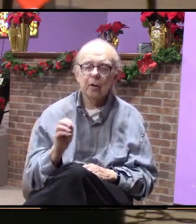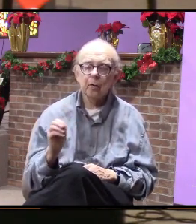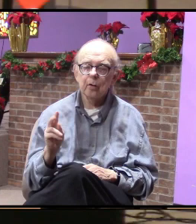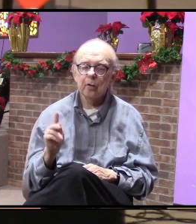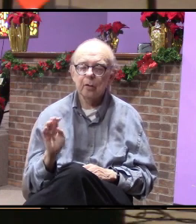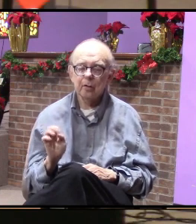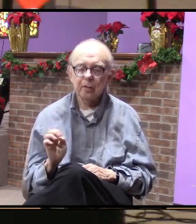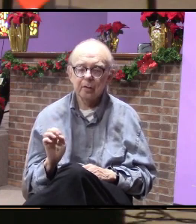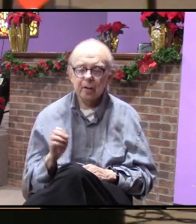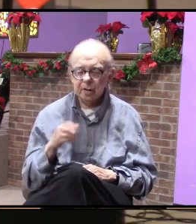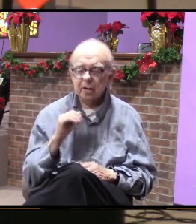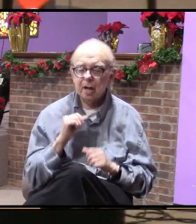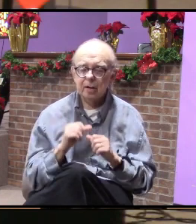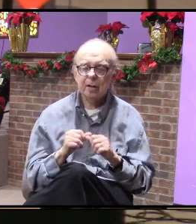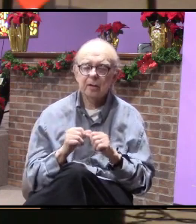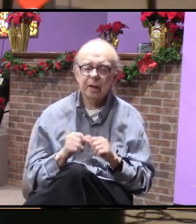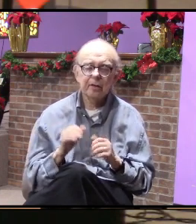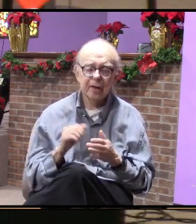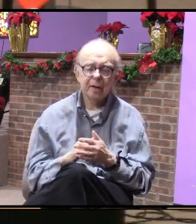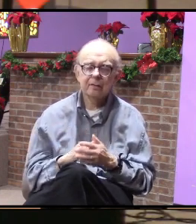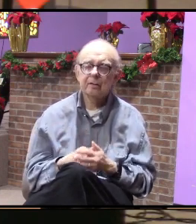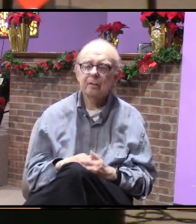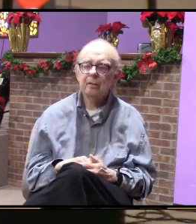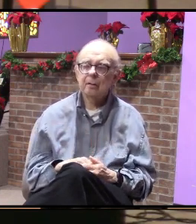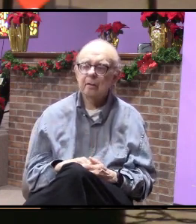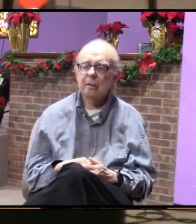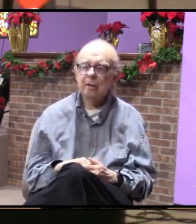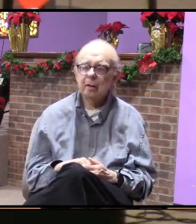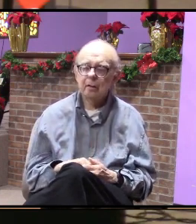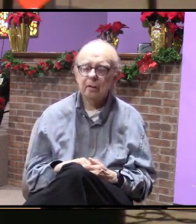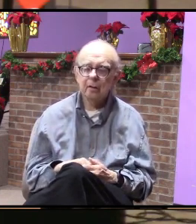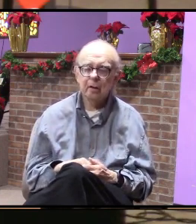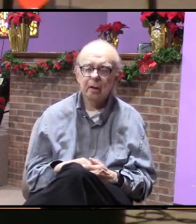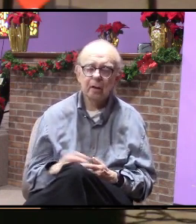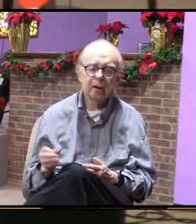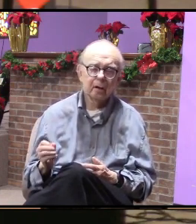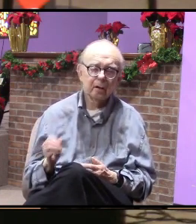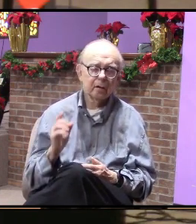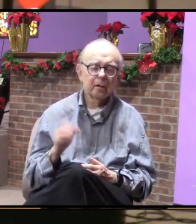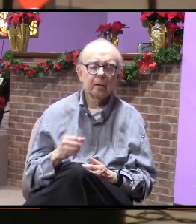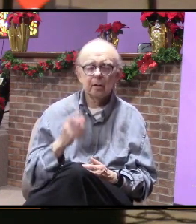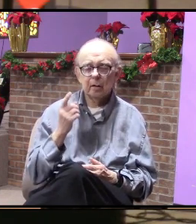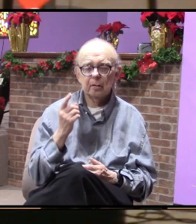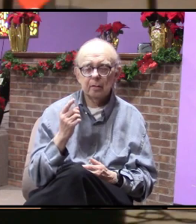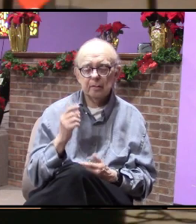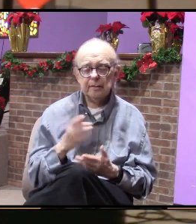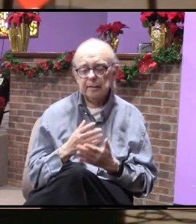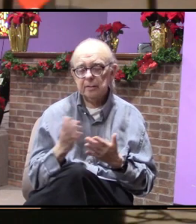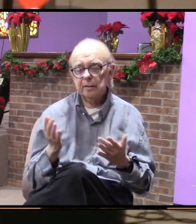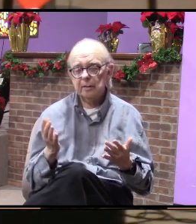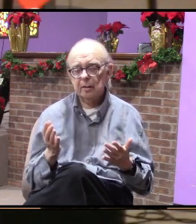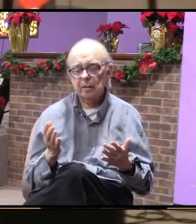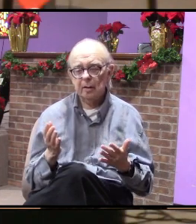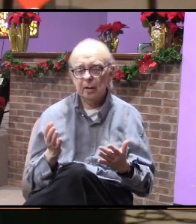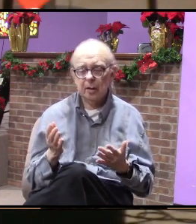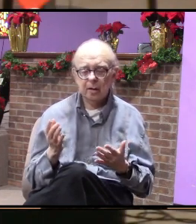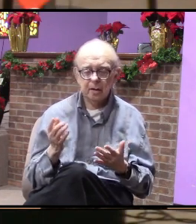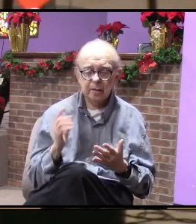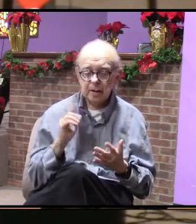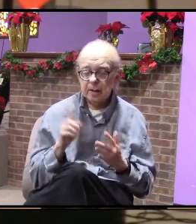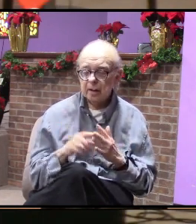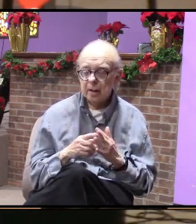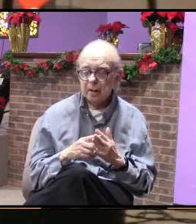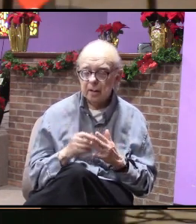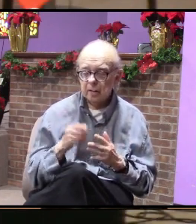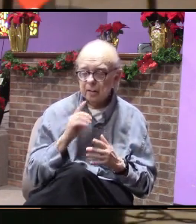And He continued in that groove. And you need to understand something. If in the